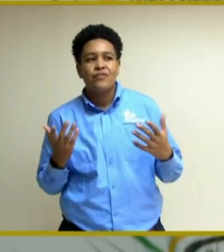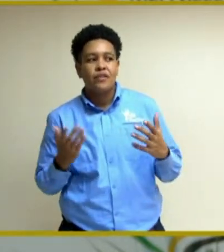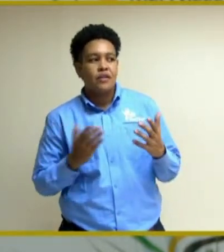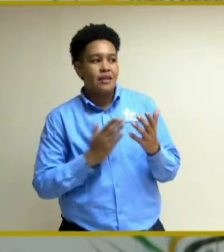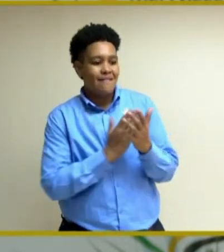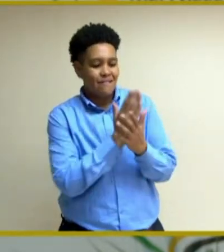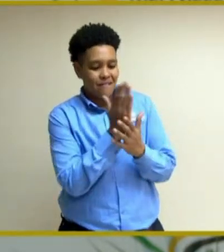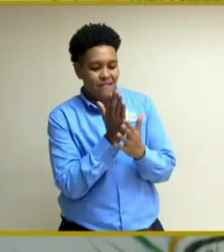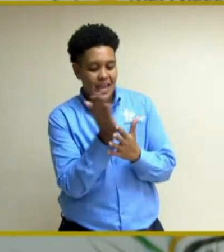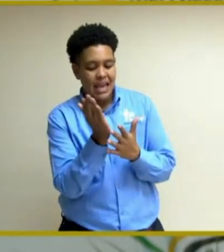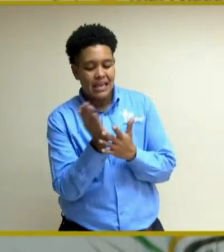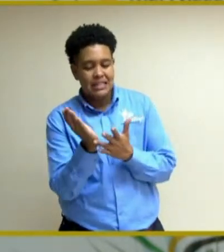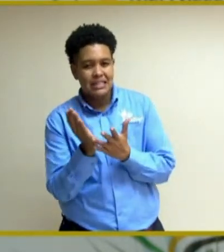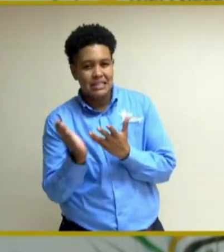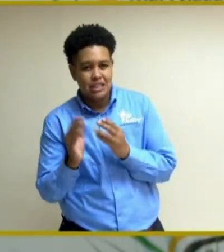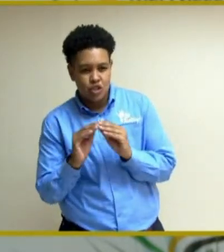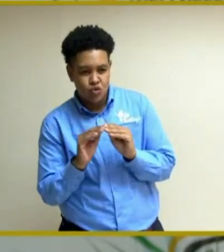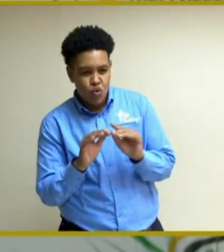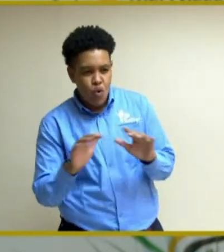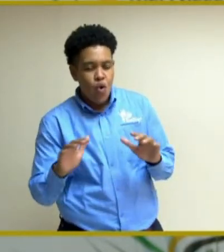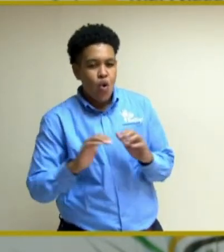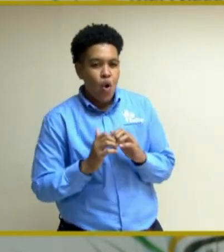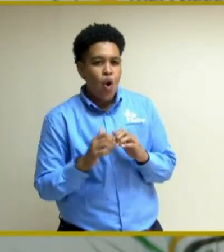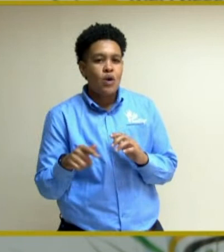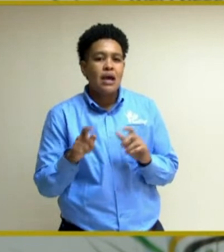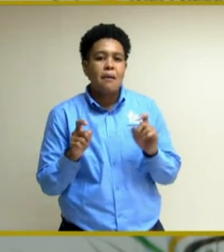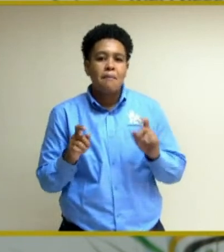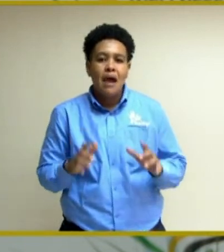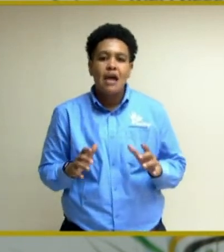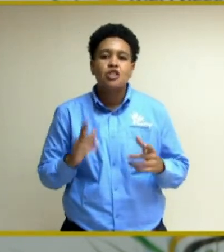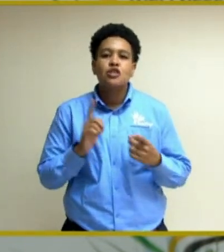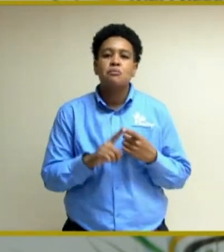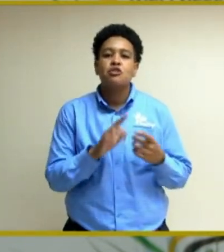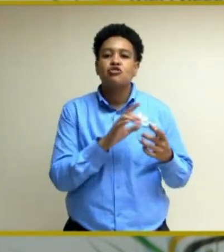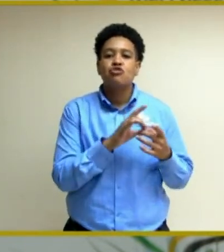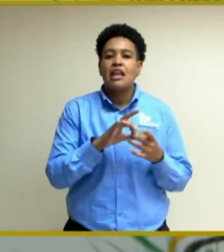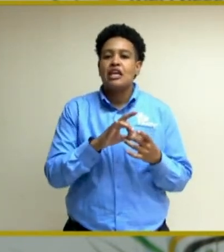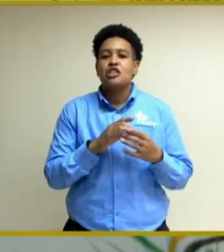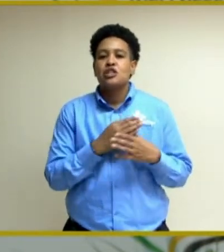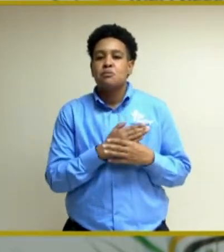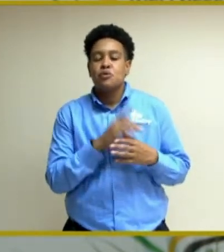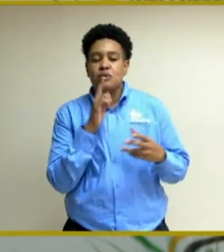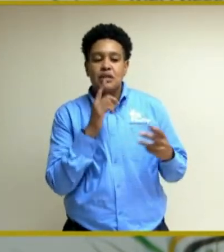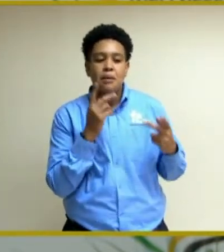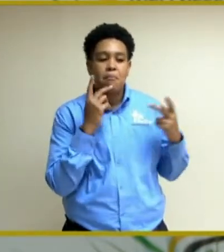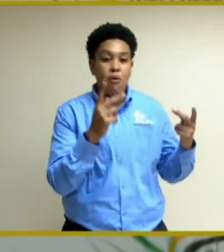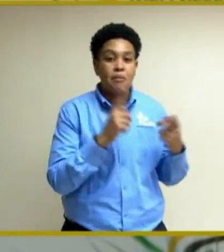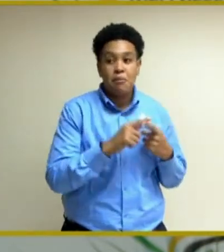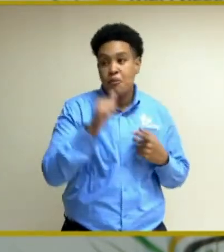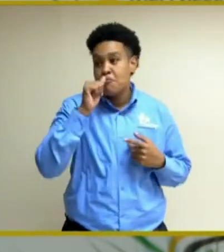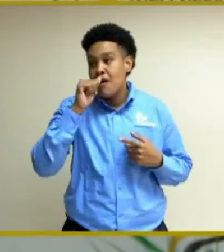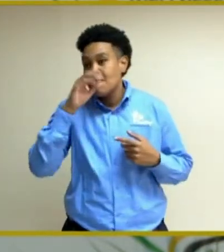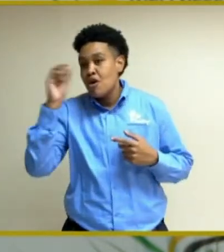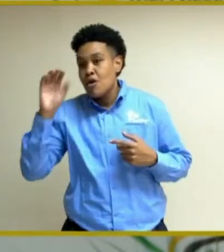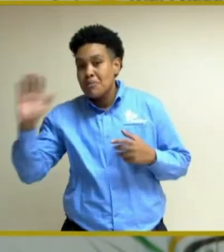of rollout and how it is managed and the relationship between the public and the private